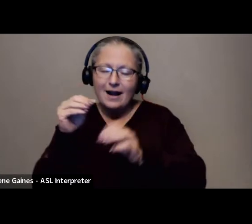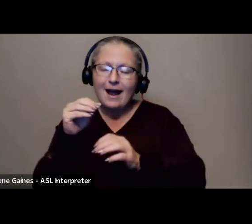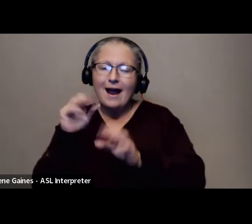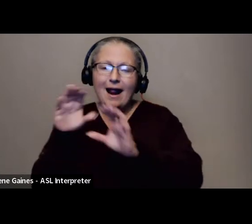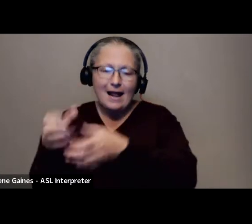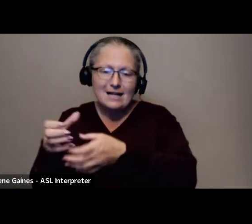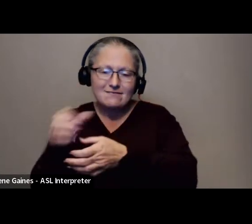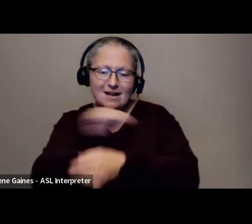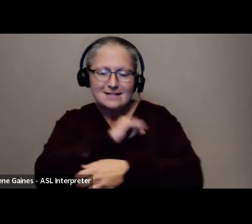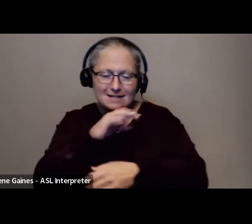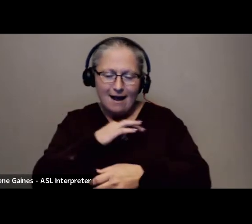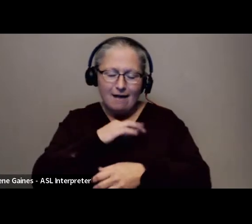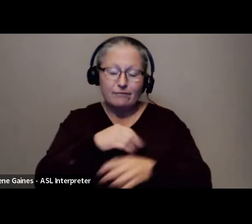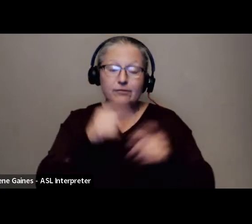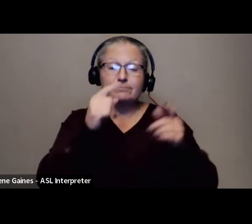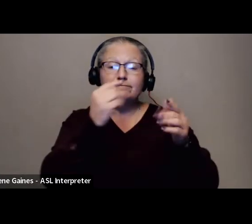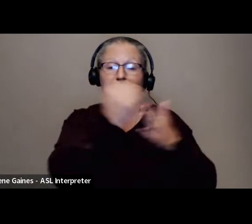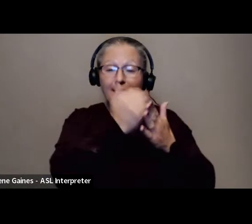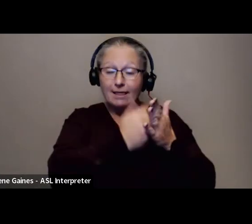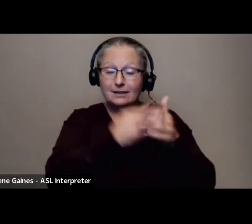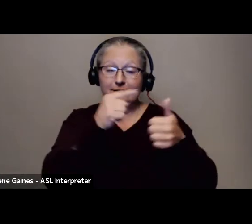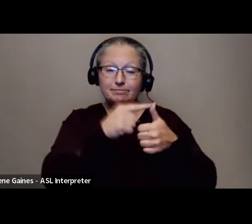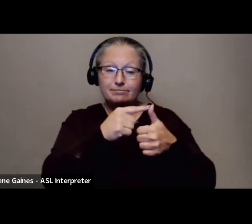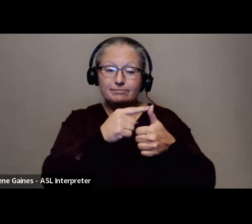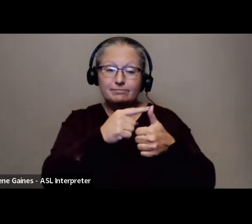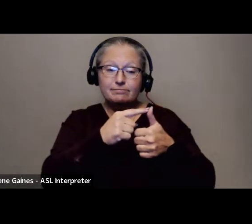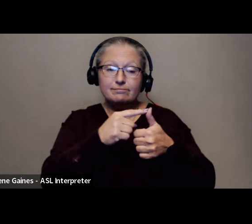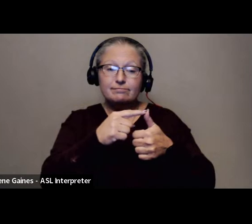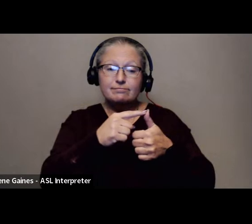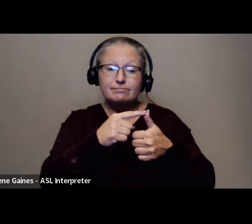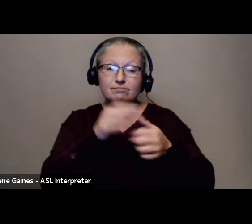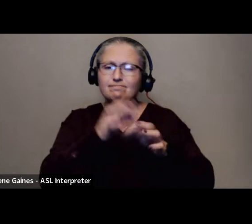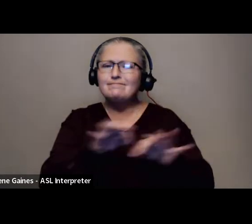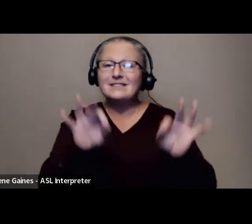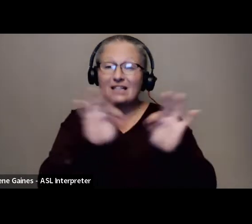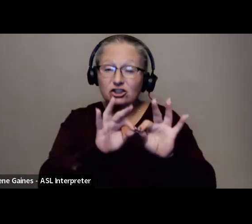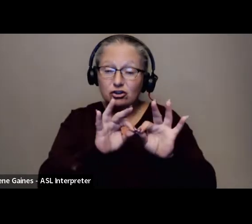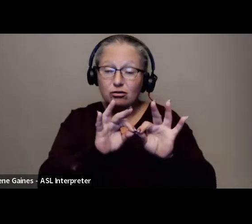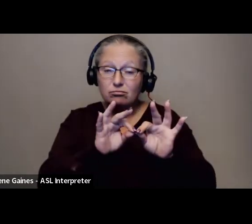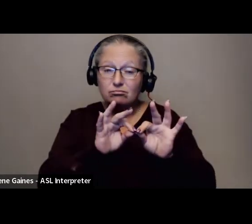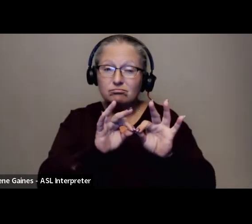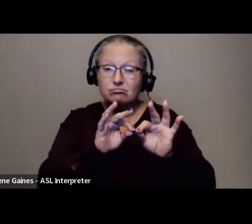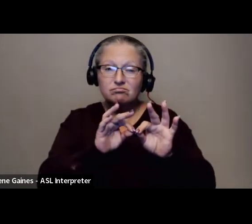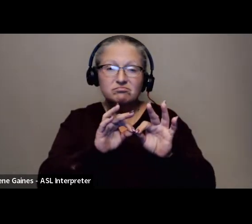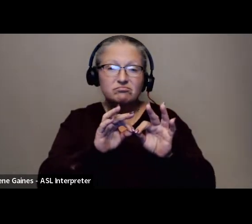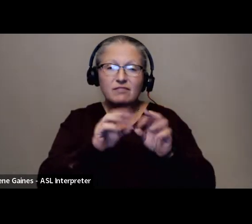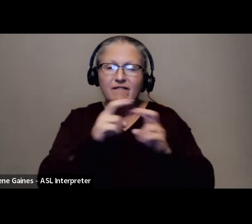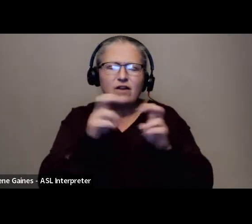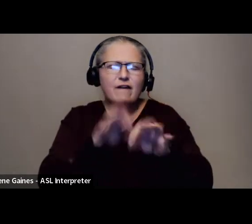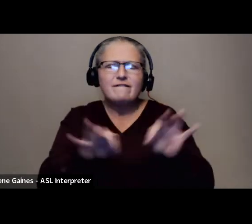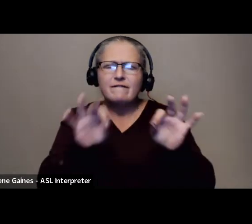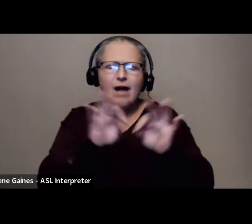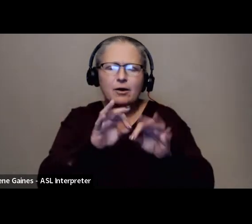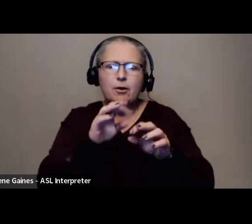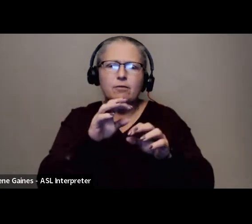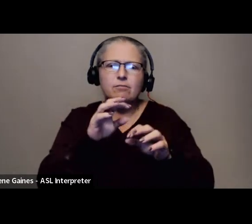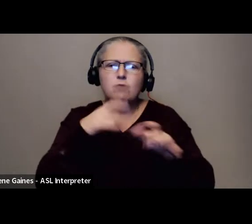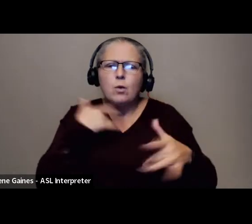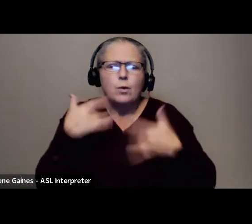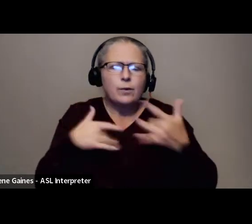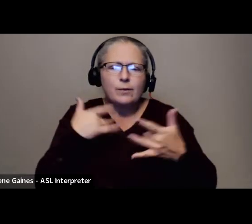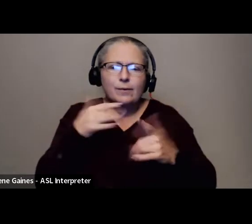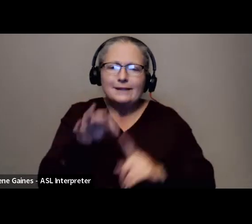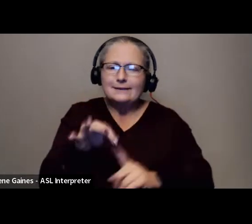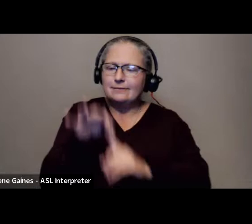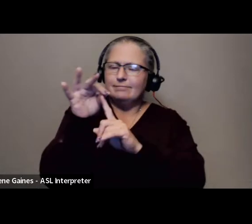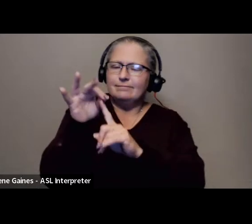And the list goes, these educators are essential, they're invaluable, enthusiastic,